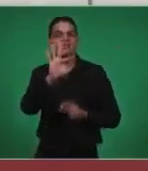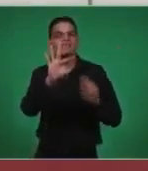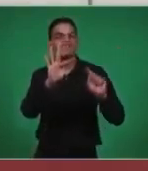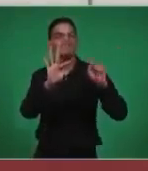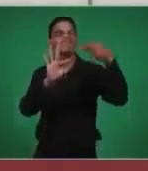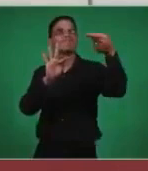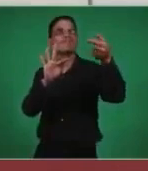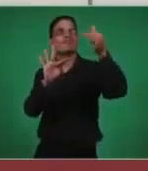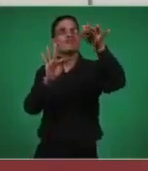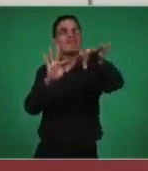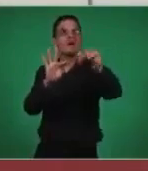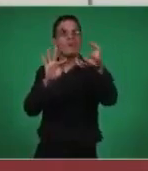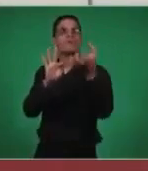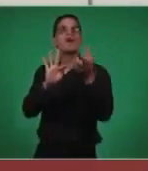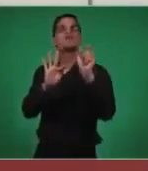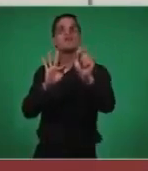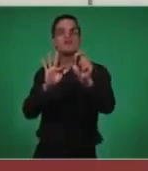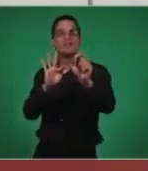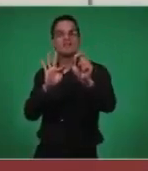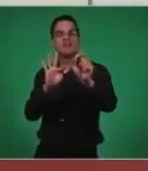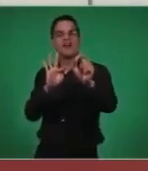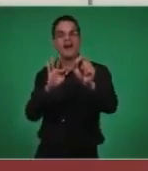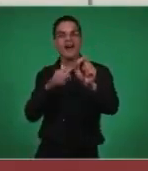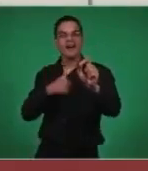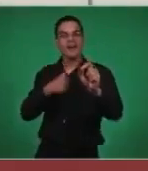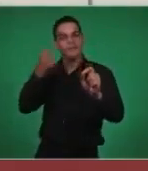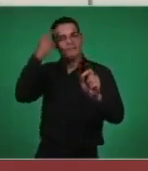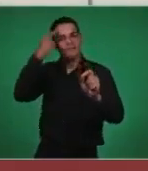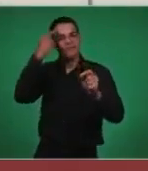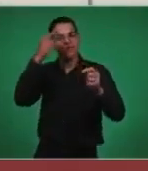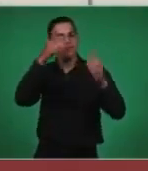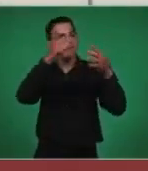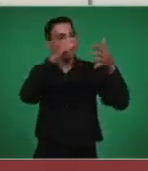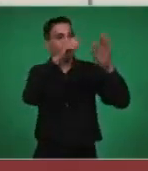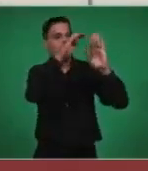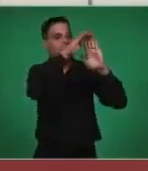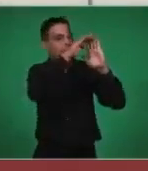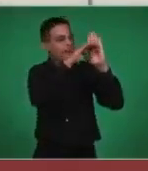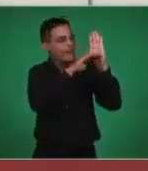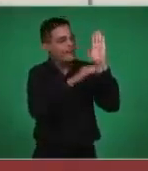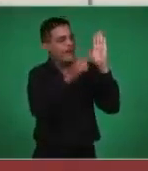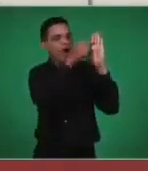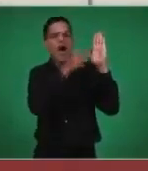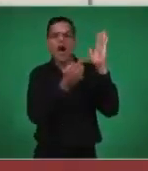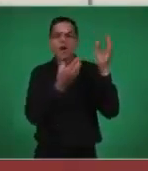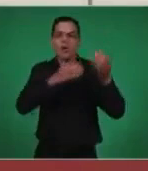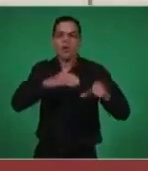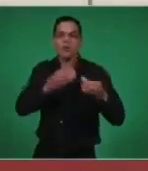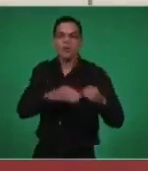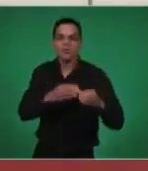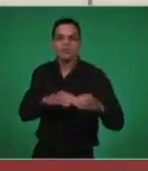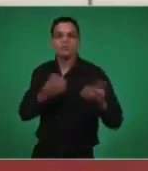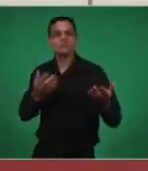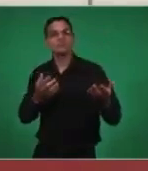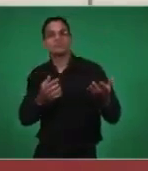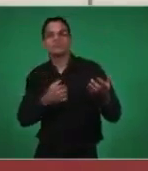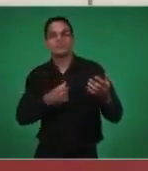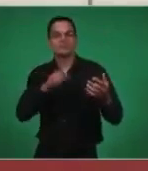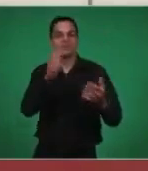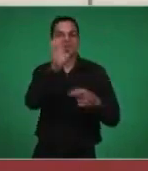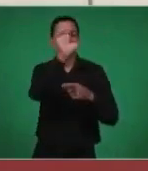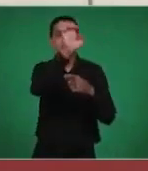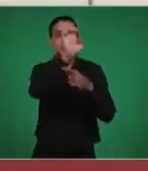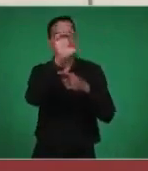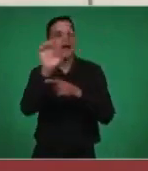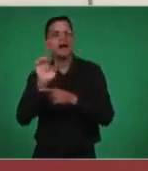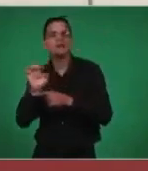So at the end of college, I want to be this. So in order for this, I need to do this course. I need to go to this state, and then